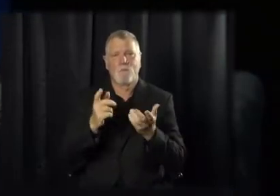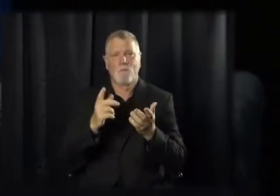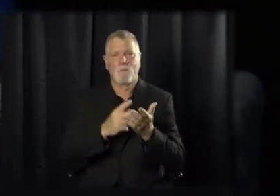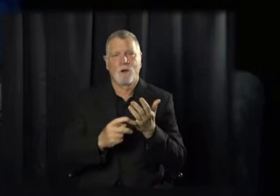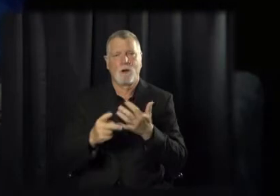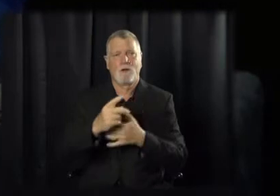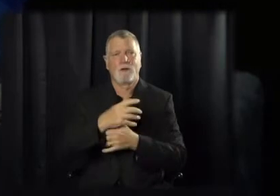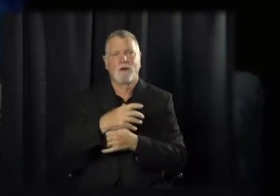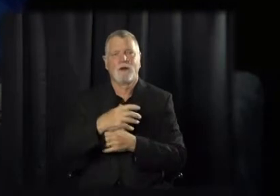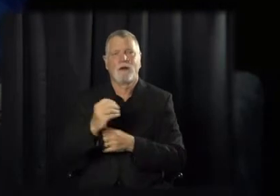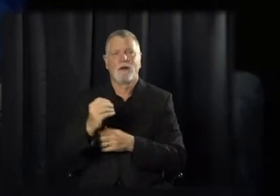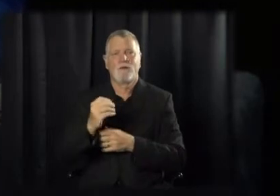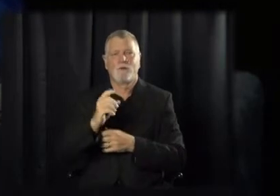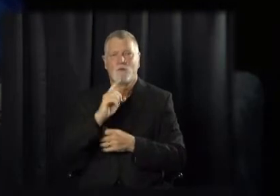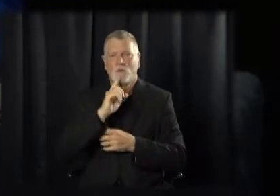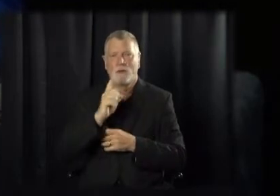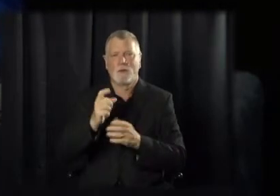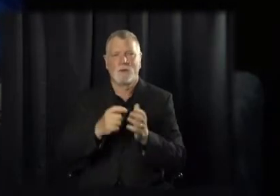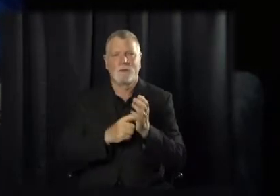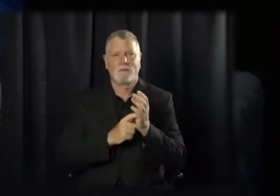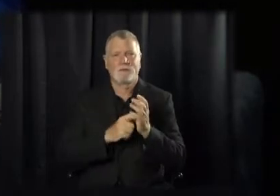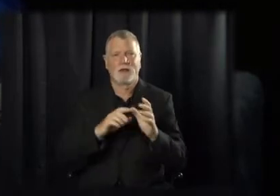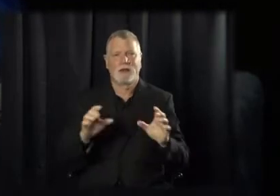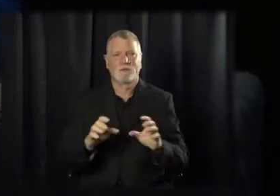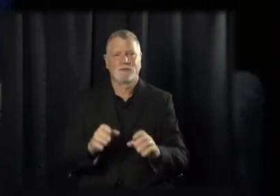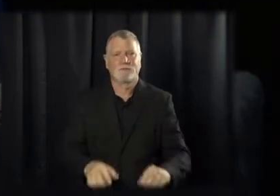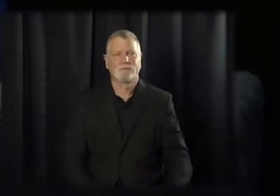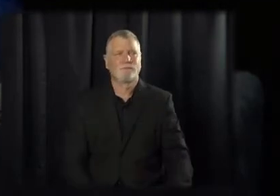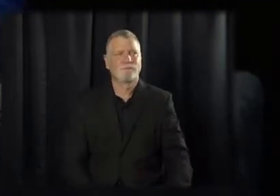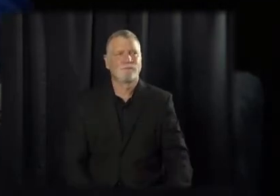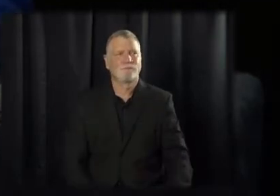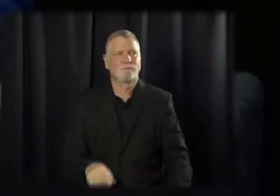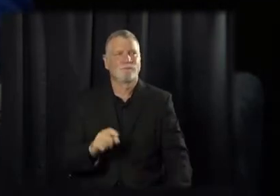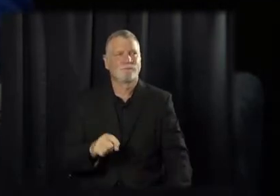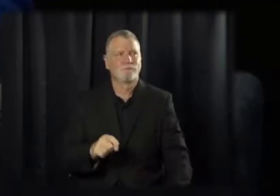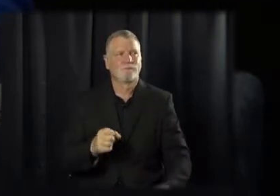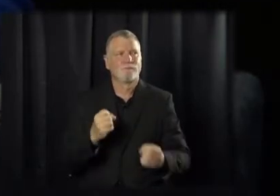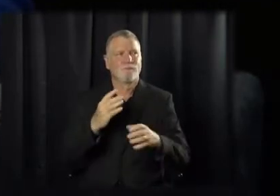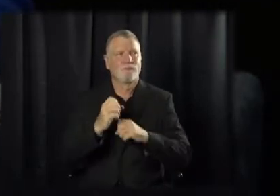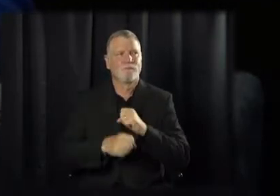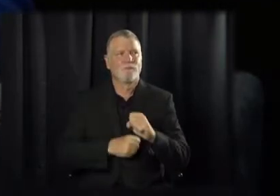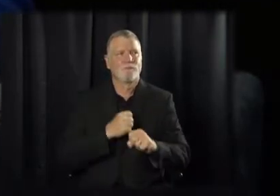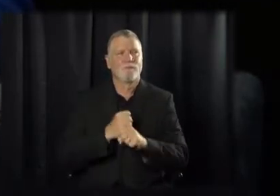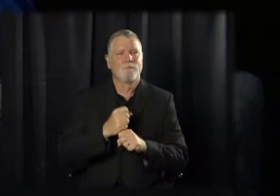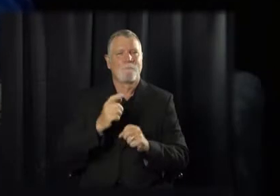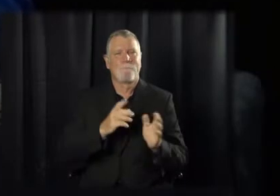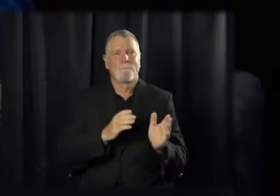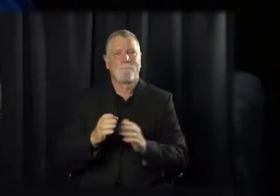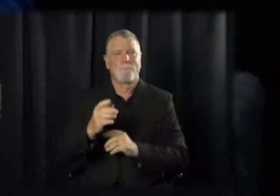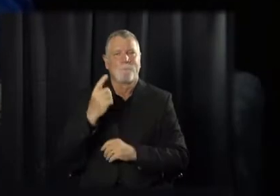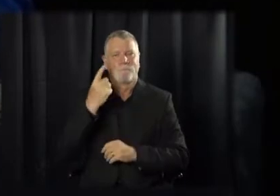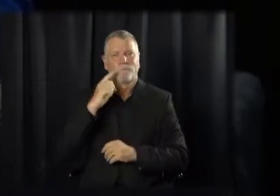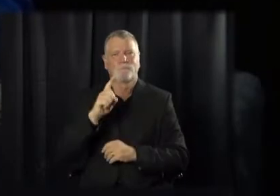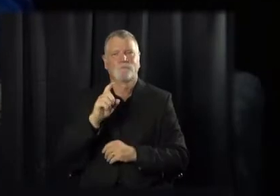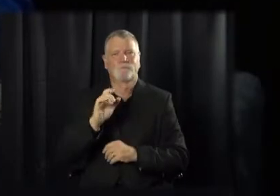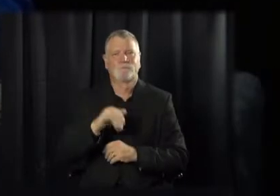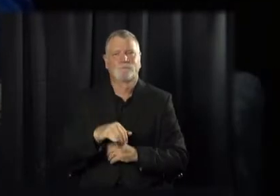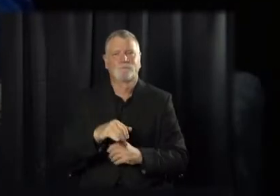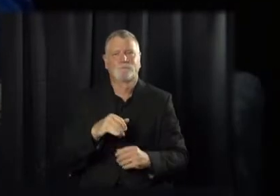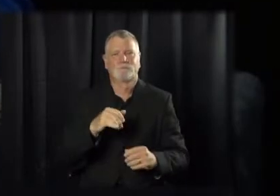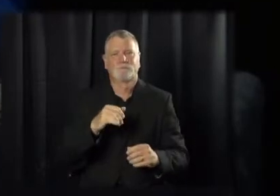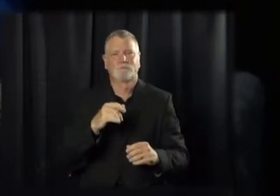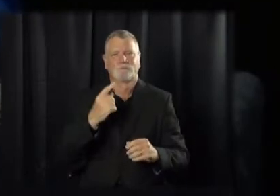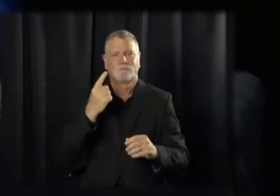and requires the achievement of certain actions. These multi-year plans include important structural and fiscal